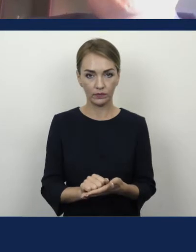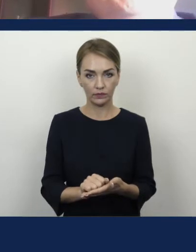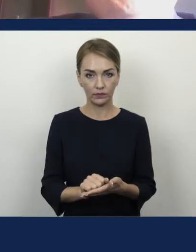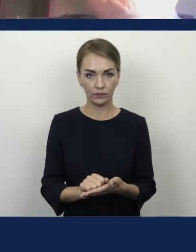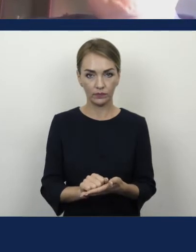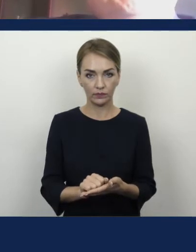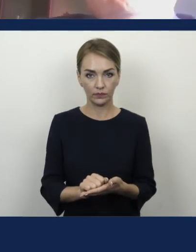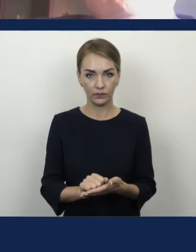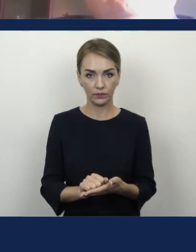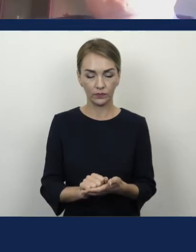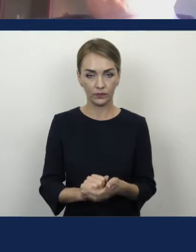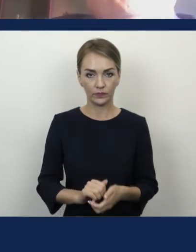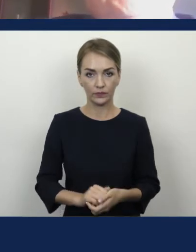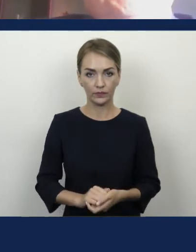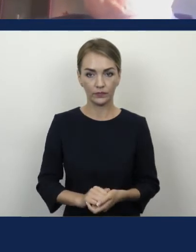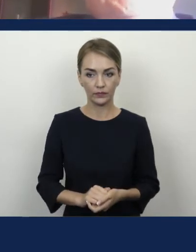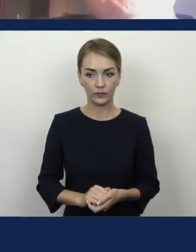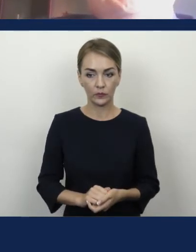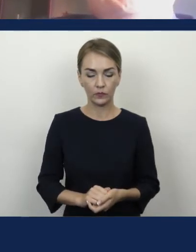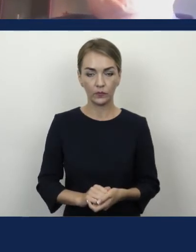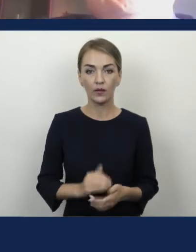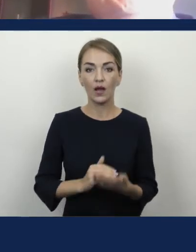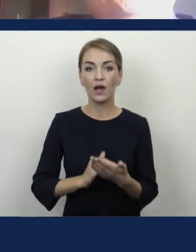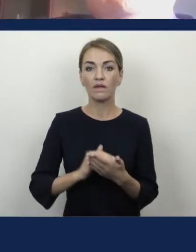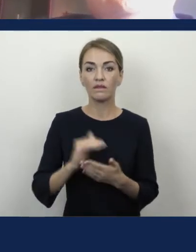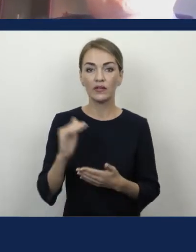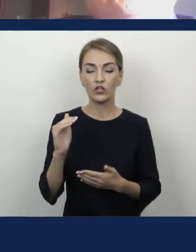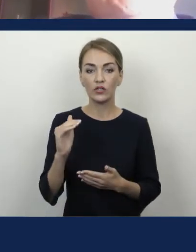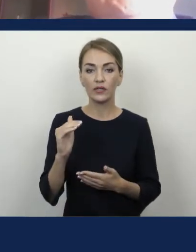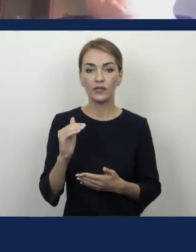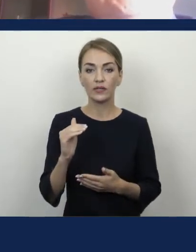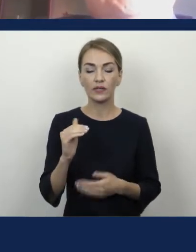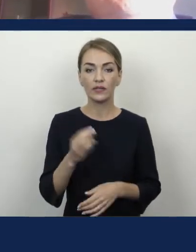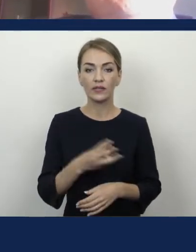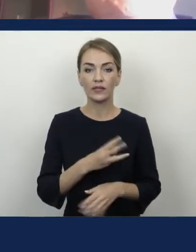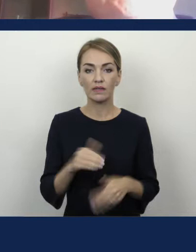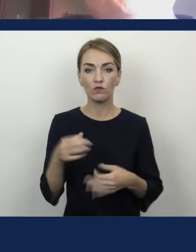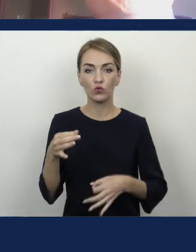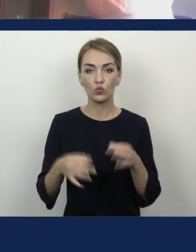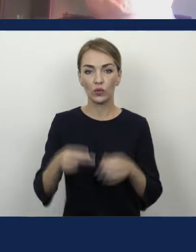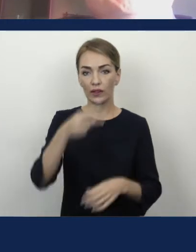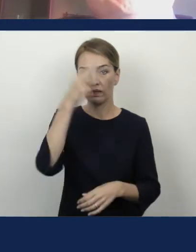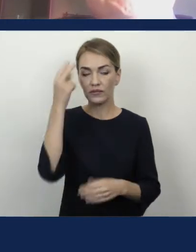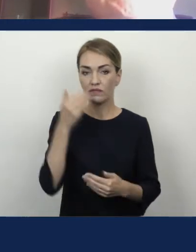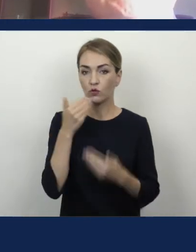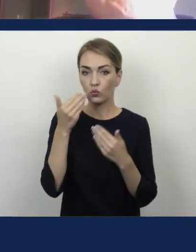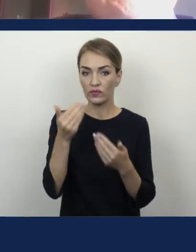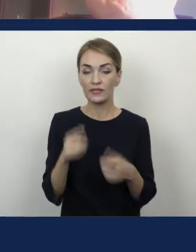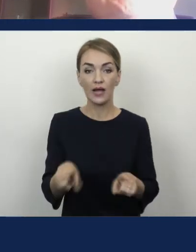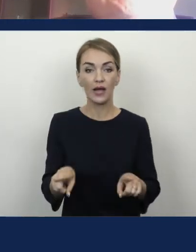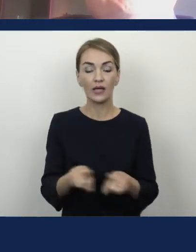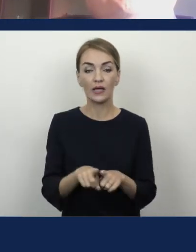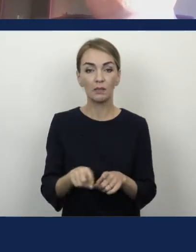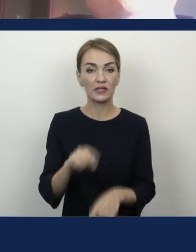Supreme Administrative Court of Lithuania has forwarded questions.